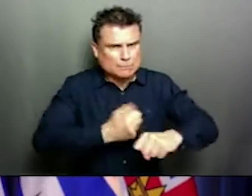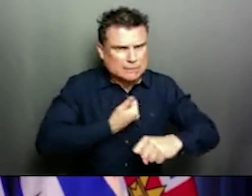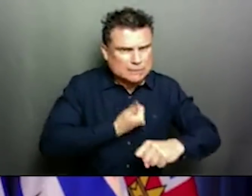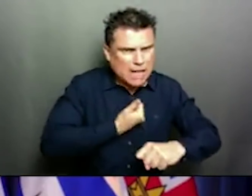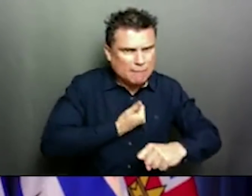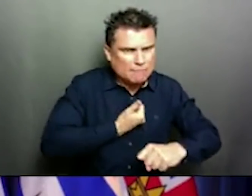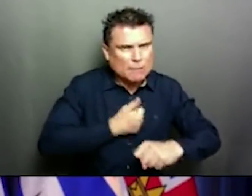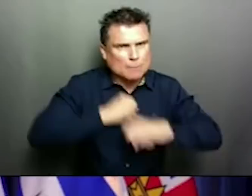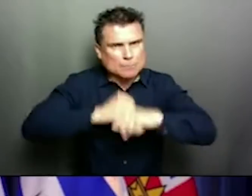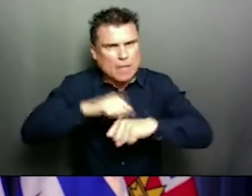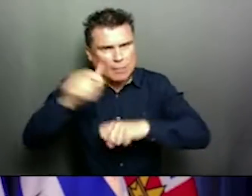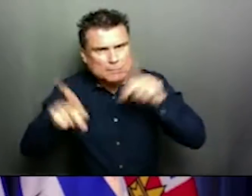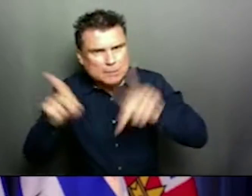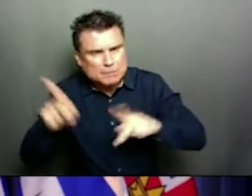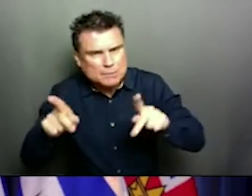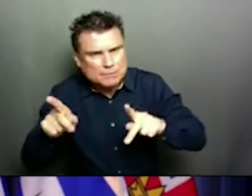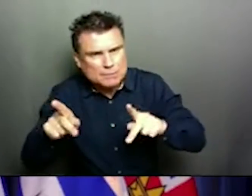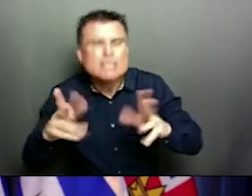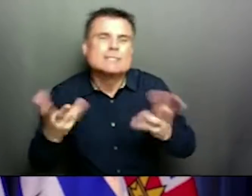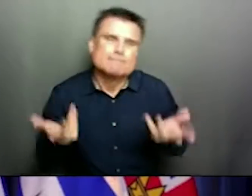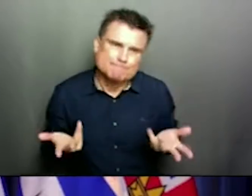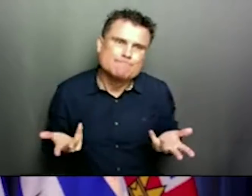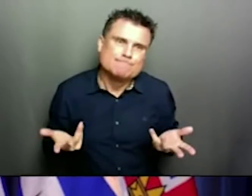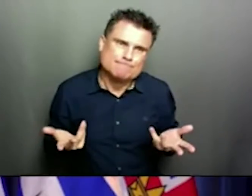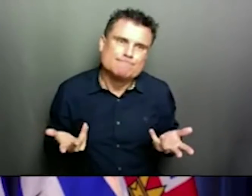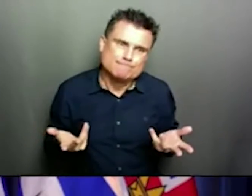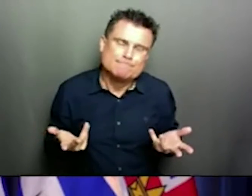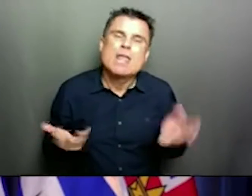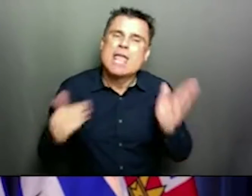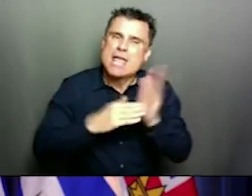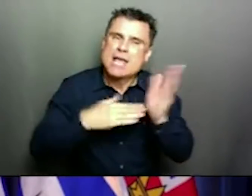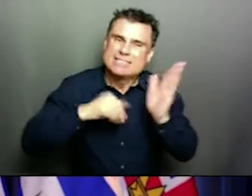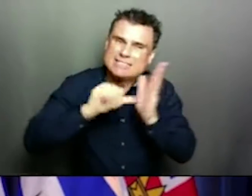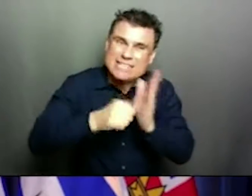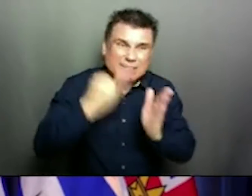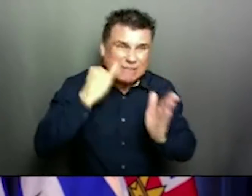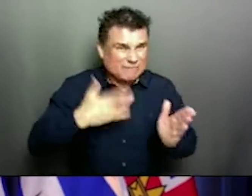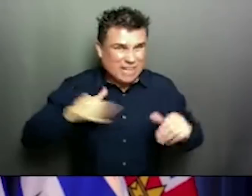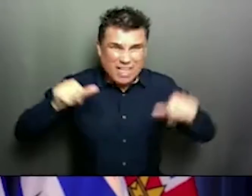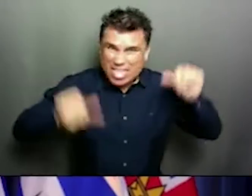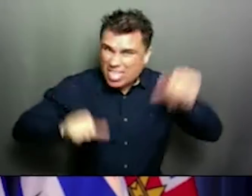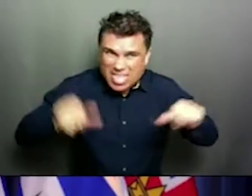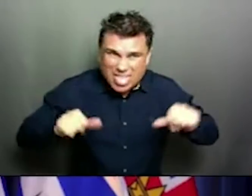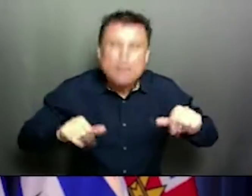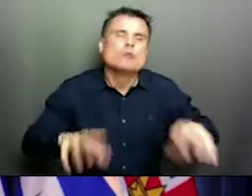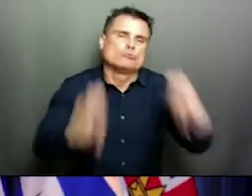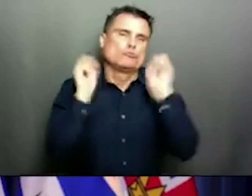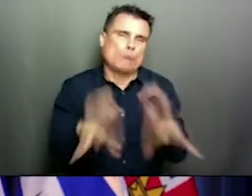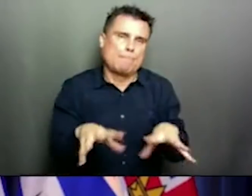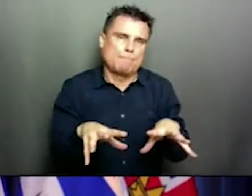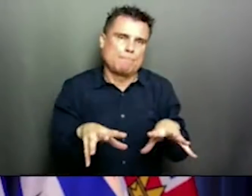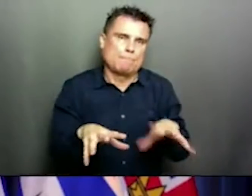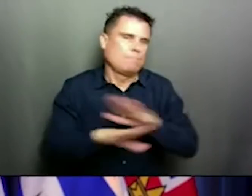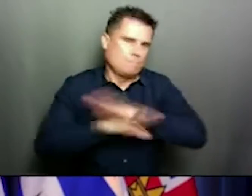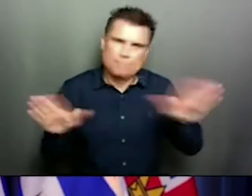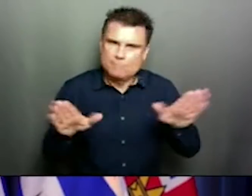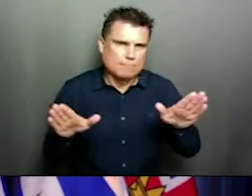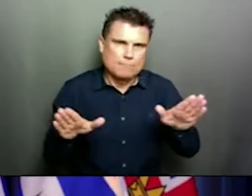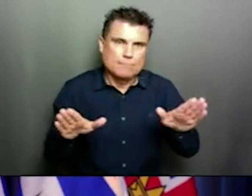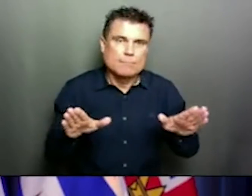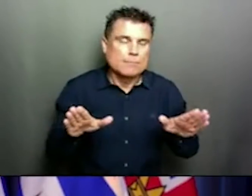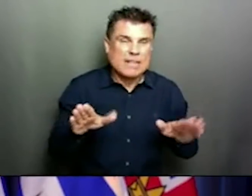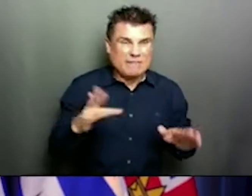out. And I think it's important consideration right now, because this is what we can all do. Every effort, I